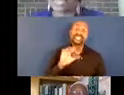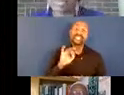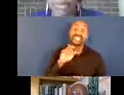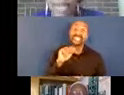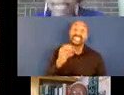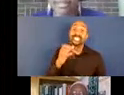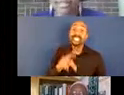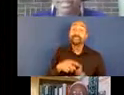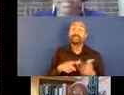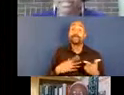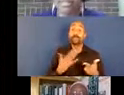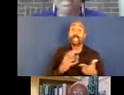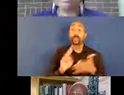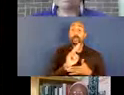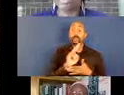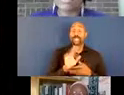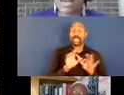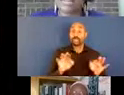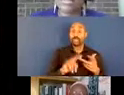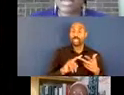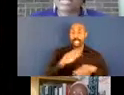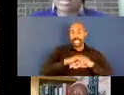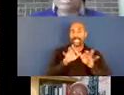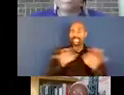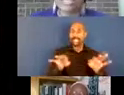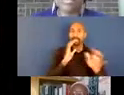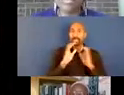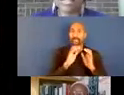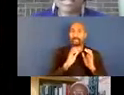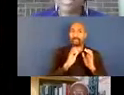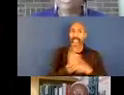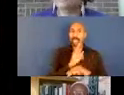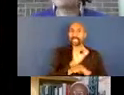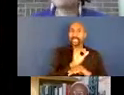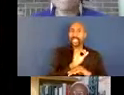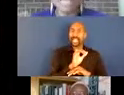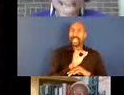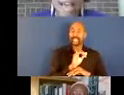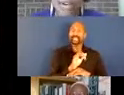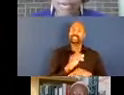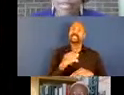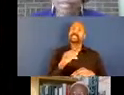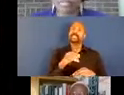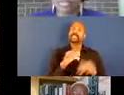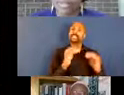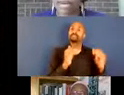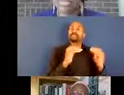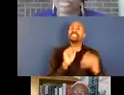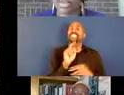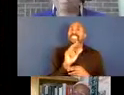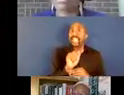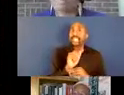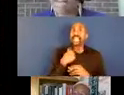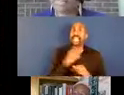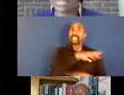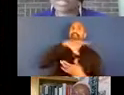language communication. Using my scholar status to intervene is an essential, even if inadequate, response to the